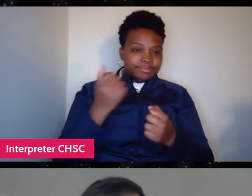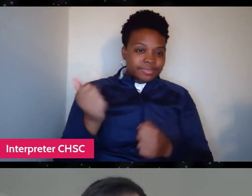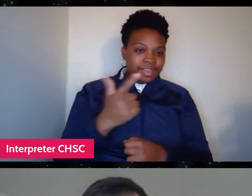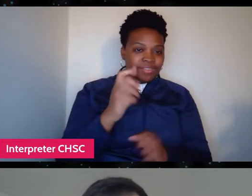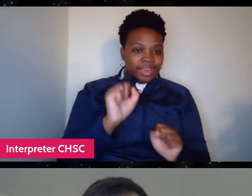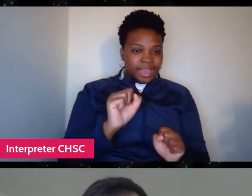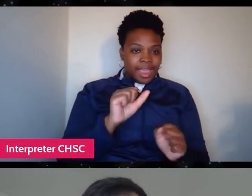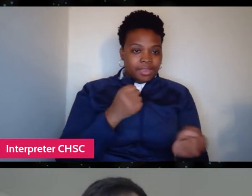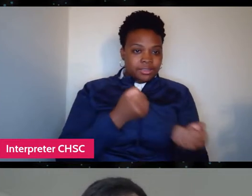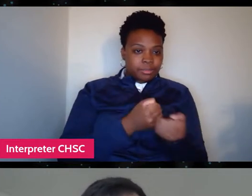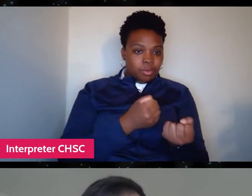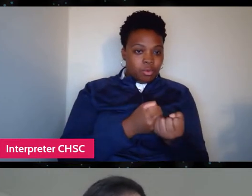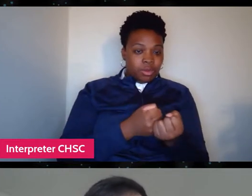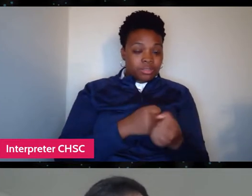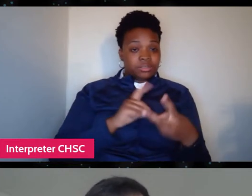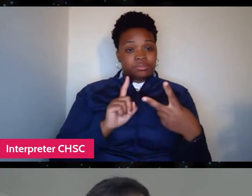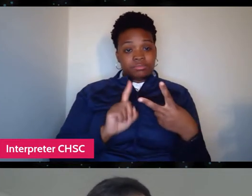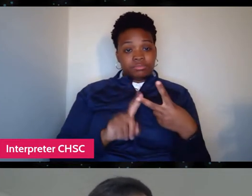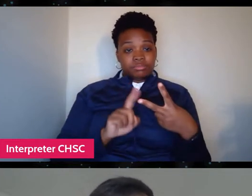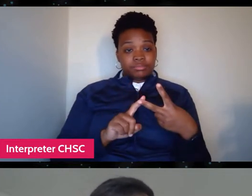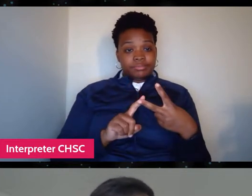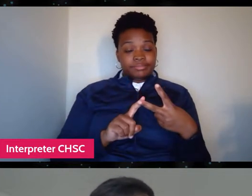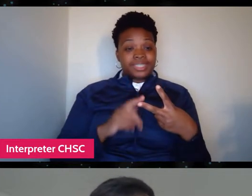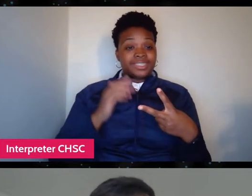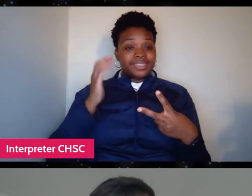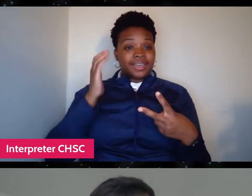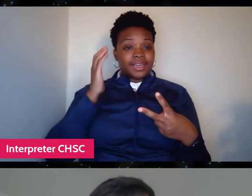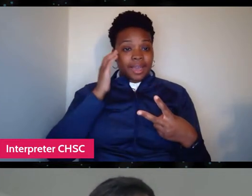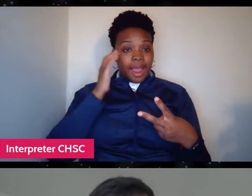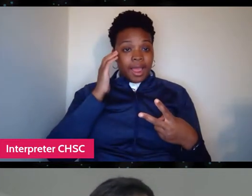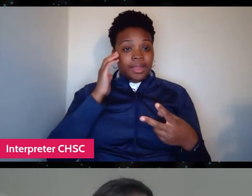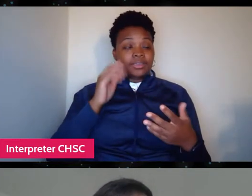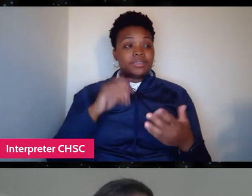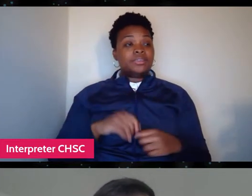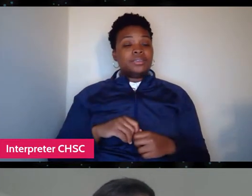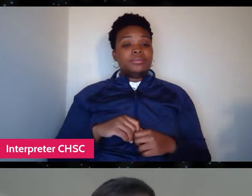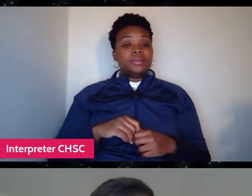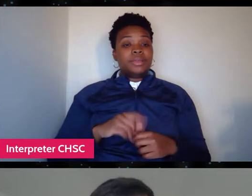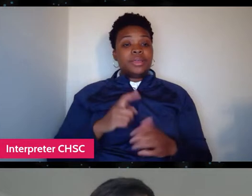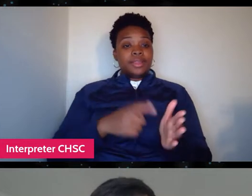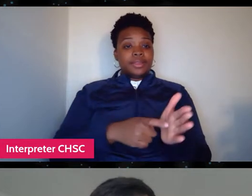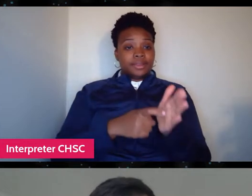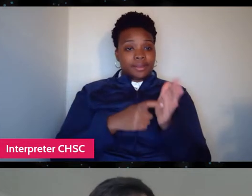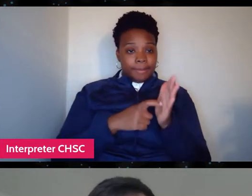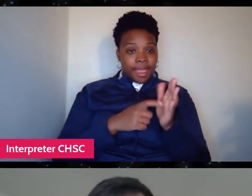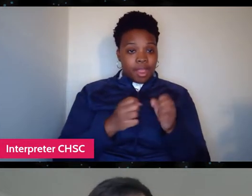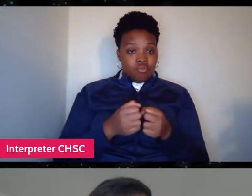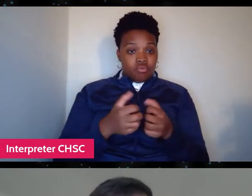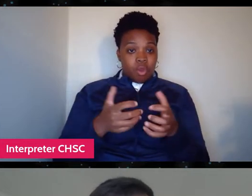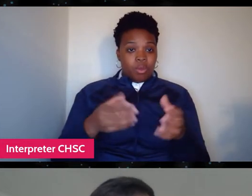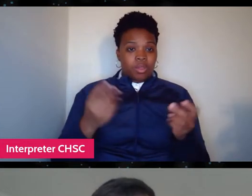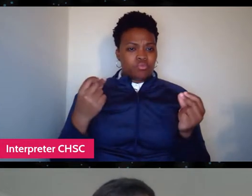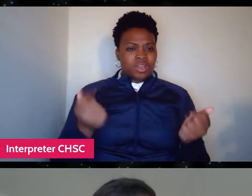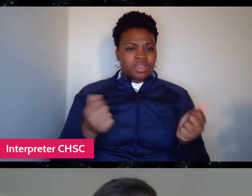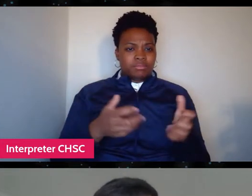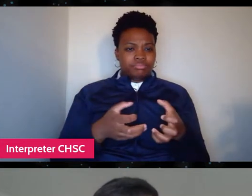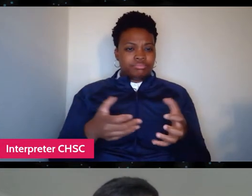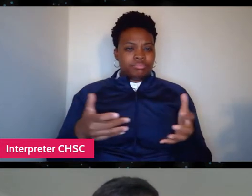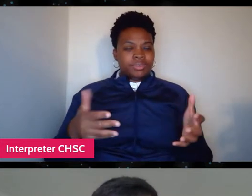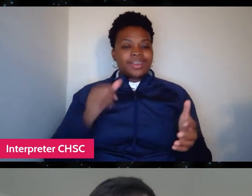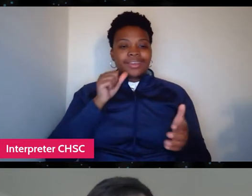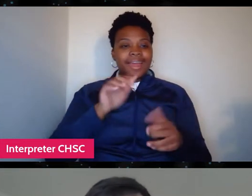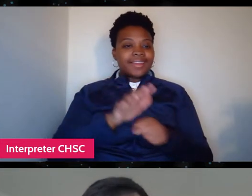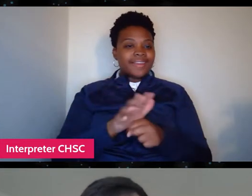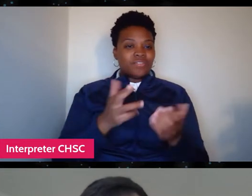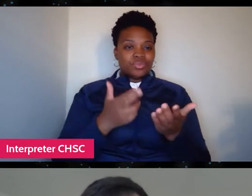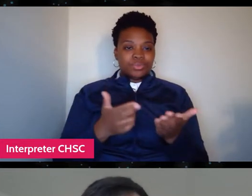an acknowledgement throughout the food system that with demand growing as quickly as it is, there's just not enough resources